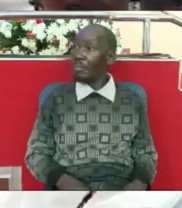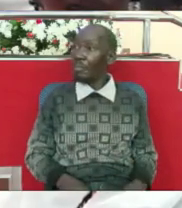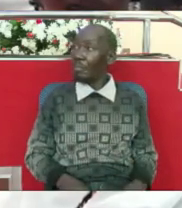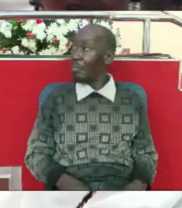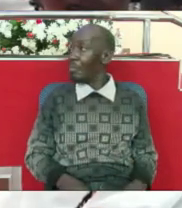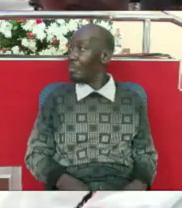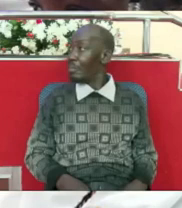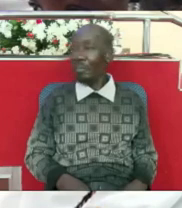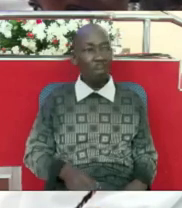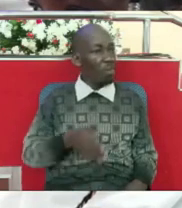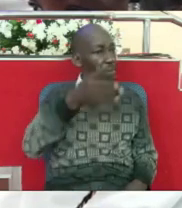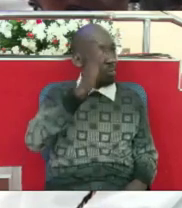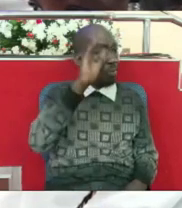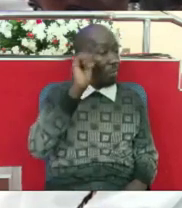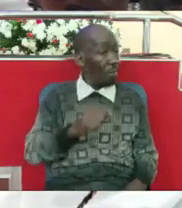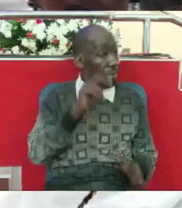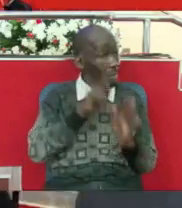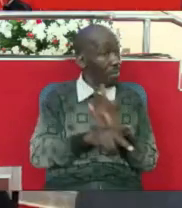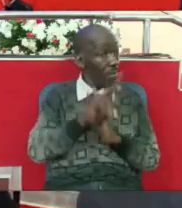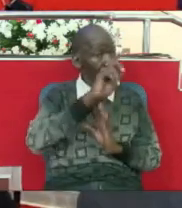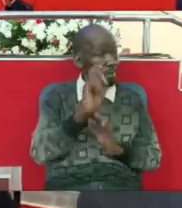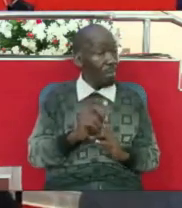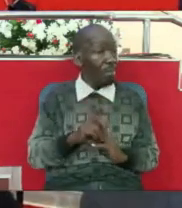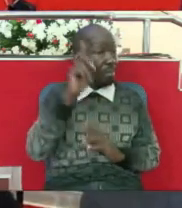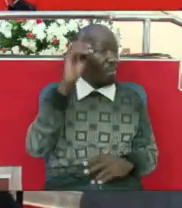Is he a killer? Is he a thief?